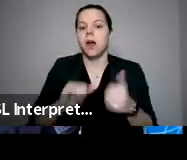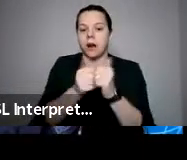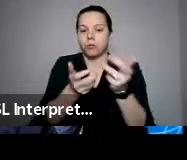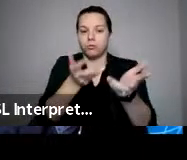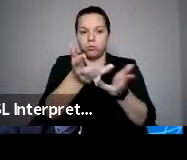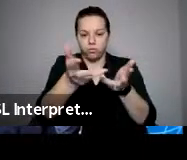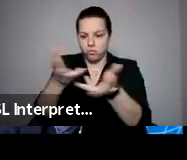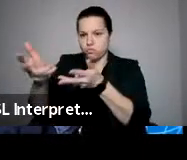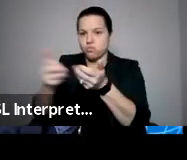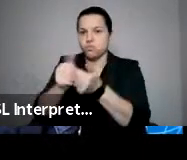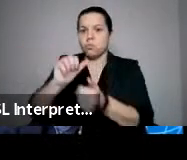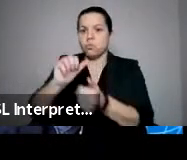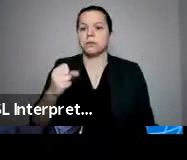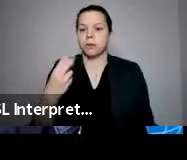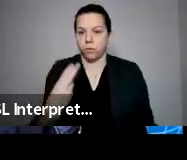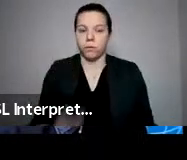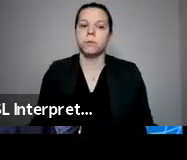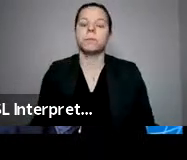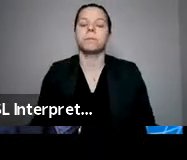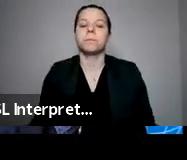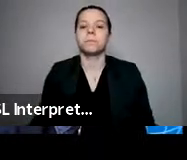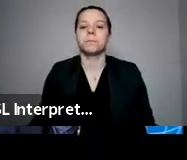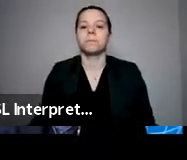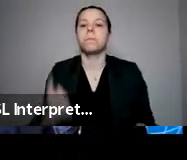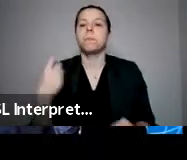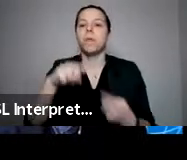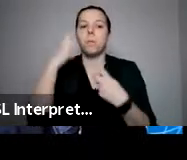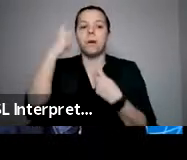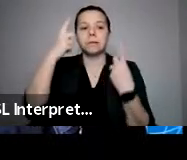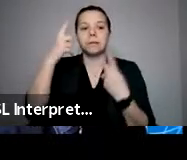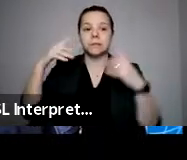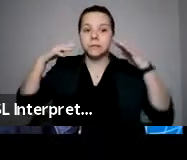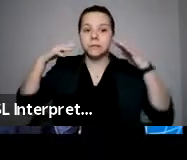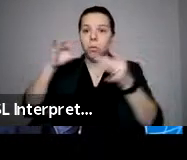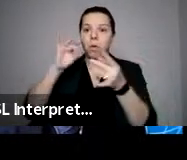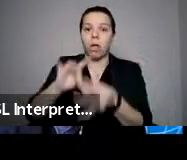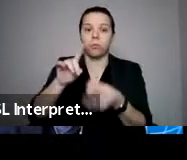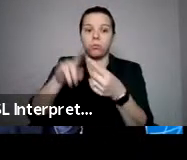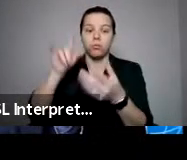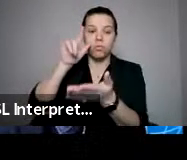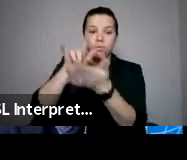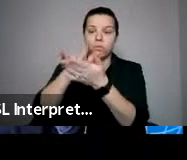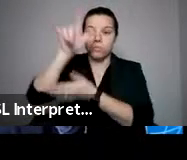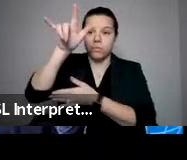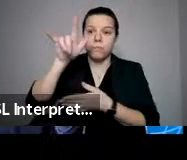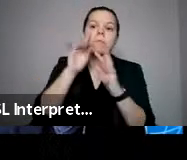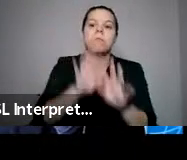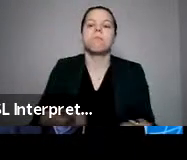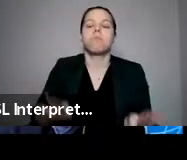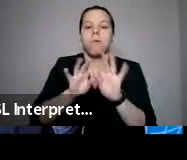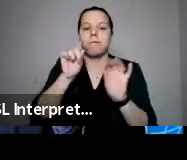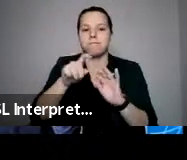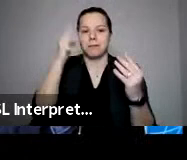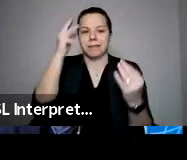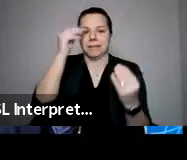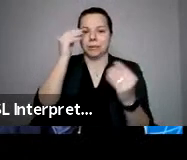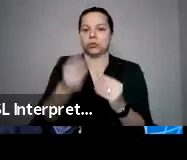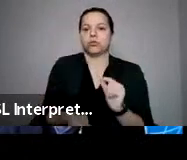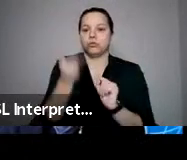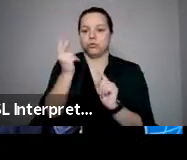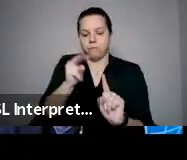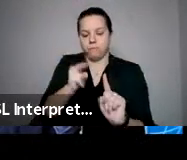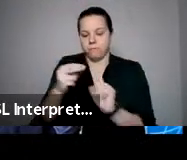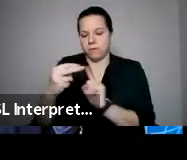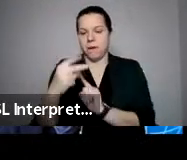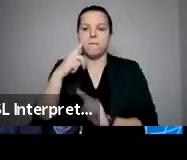stakeholders. So when one considers noise from aircraft, it's important to think about the two perspectives that we in